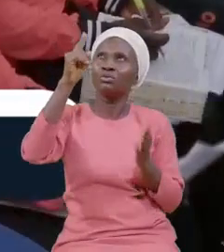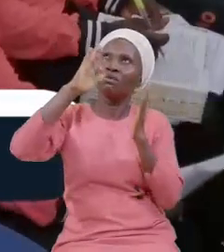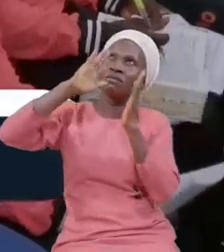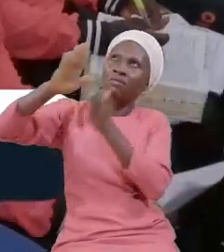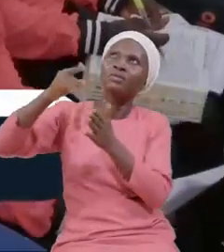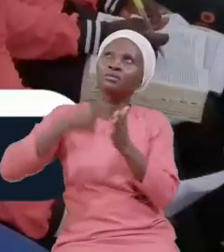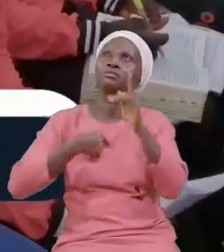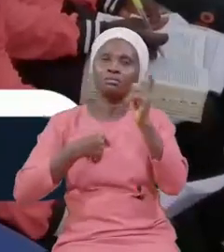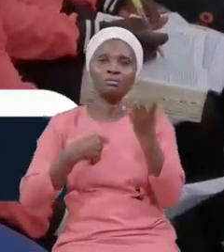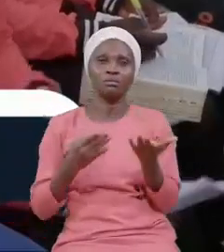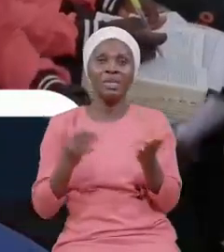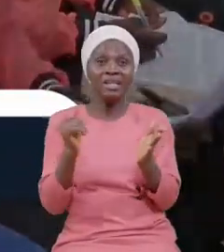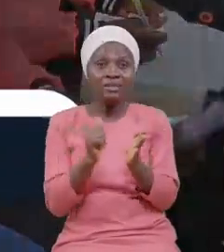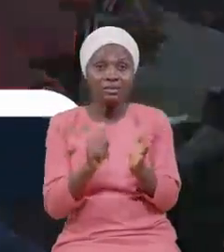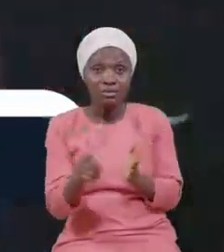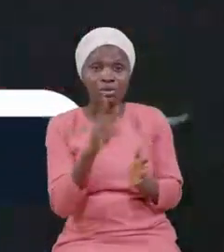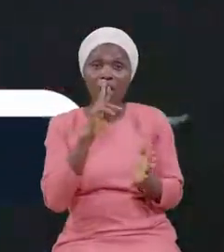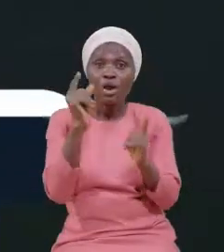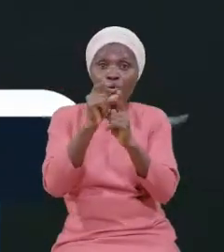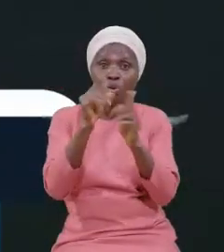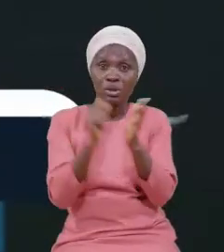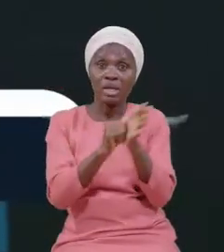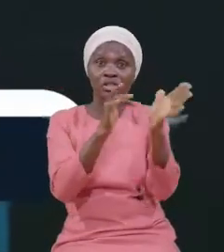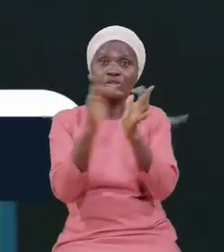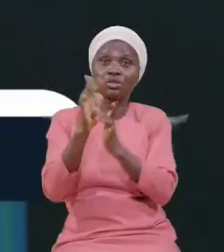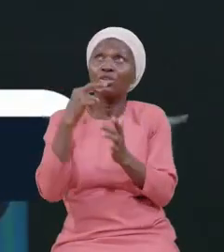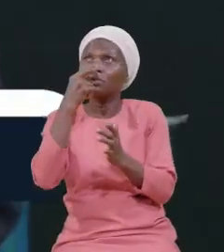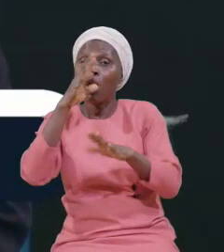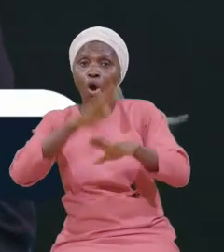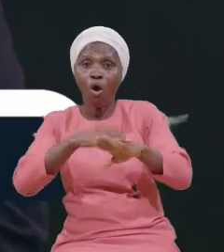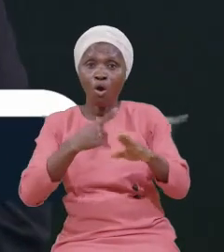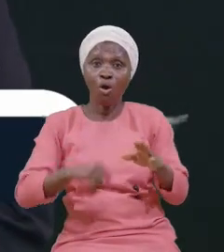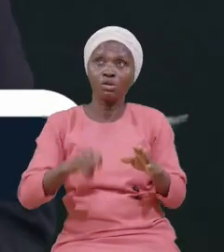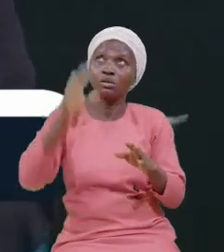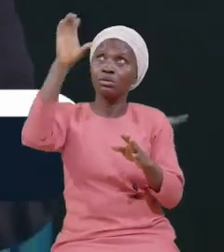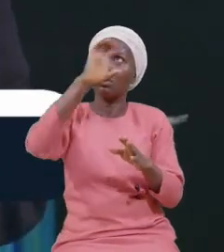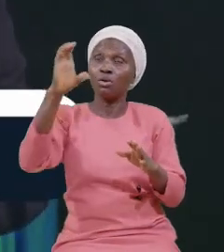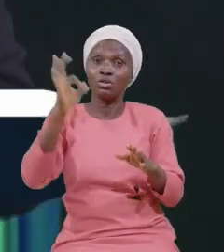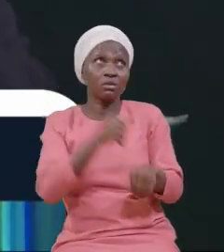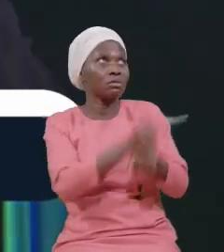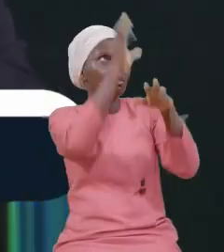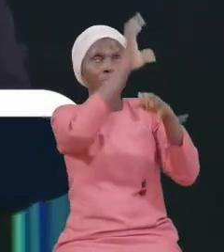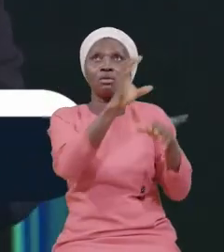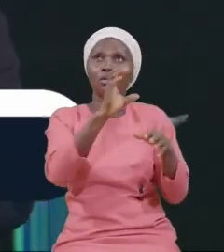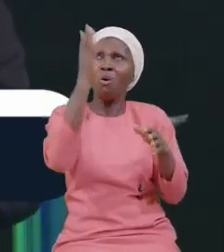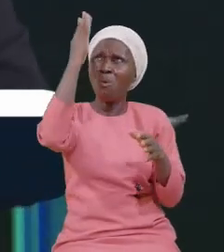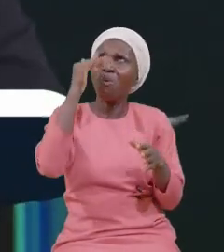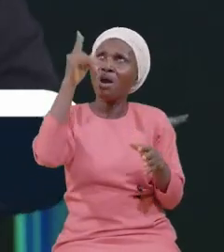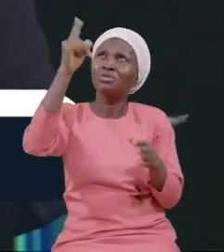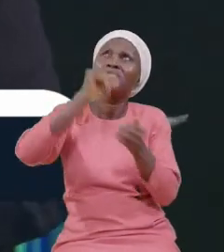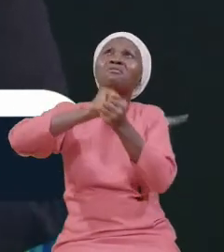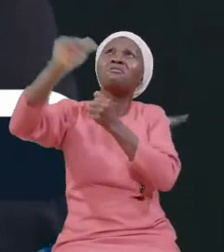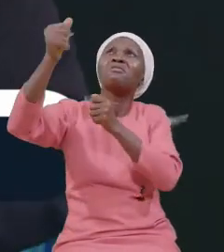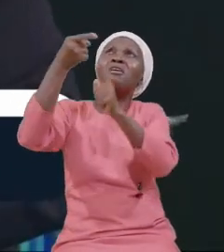spoke on the cross of Calvary. Why art thou so far from helping me and from the